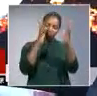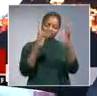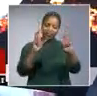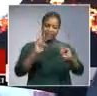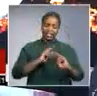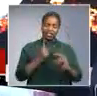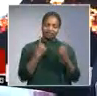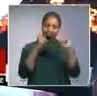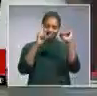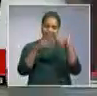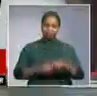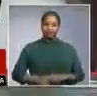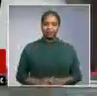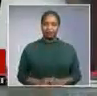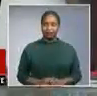Kiewit reports.